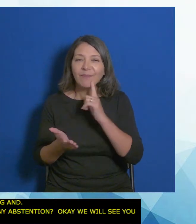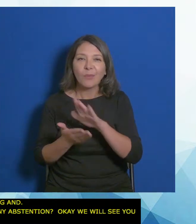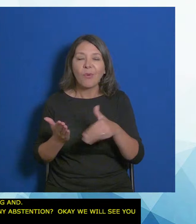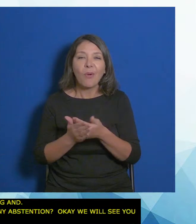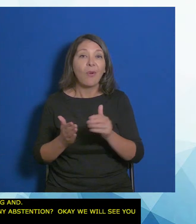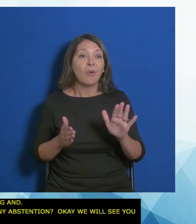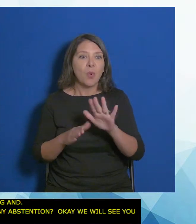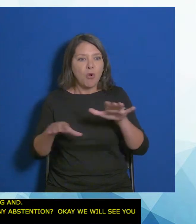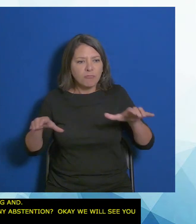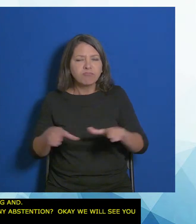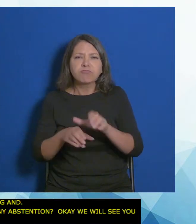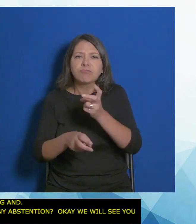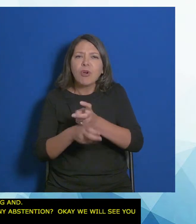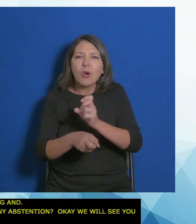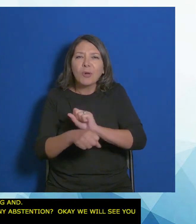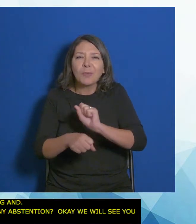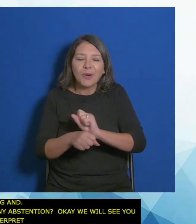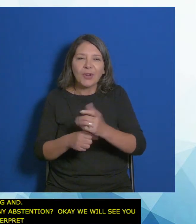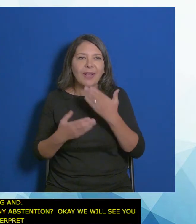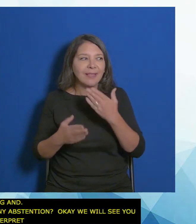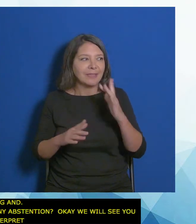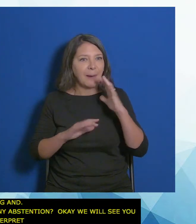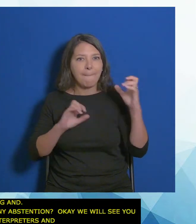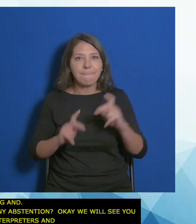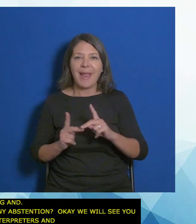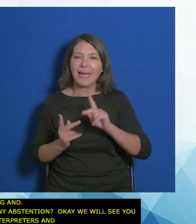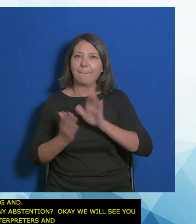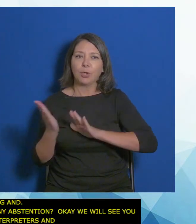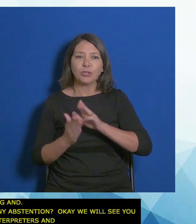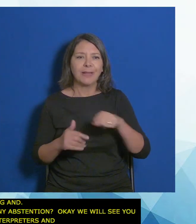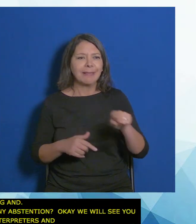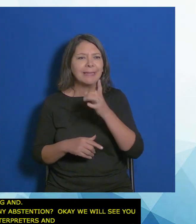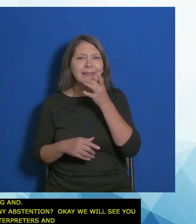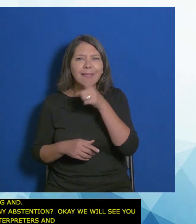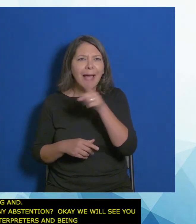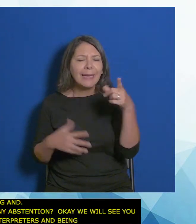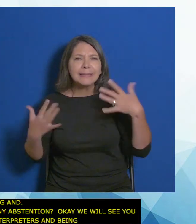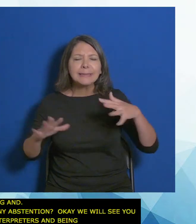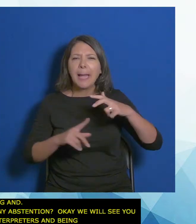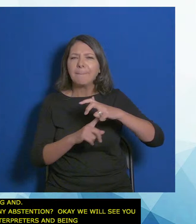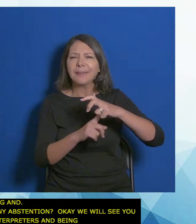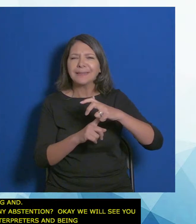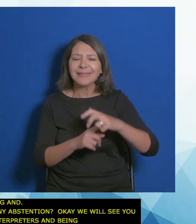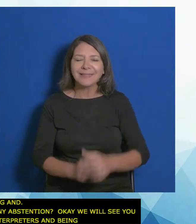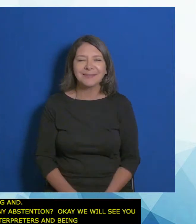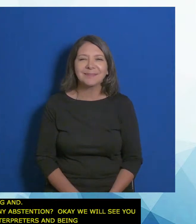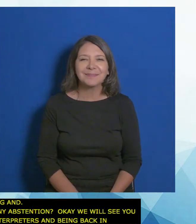work and for being back in person. We have these great new lights. They're amazing. Thank you.